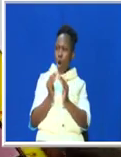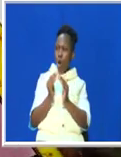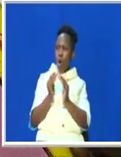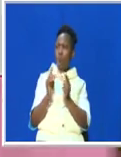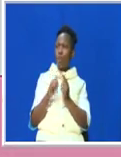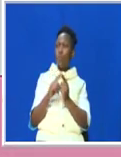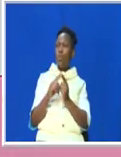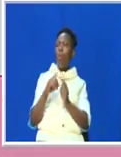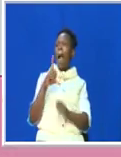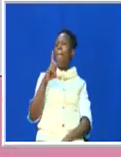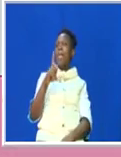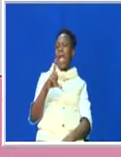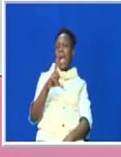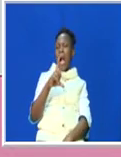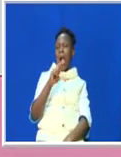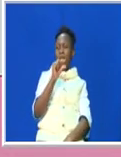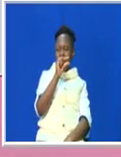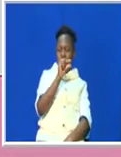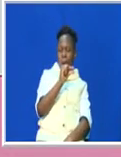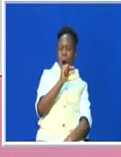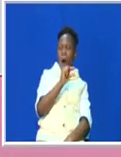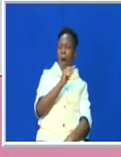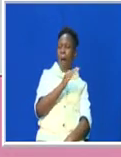smallest to the largest.